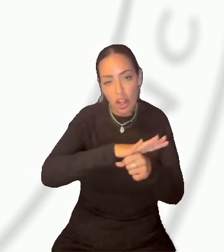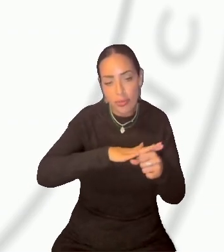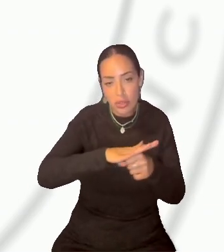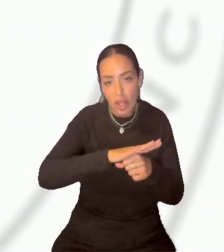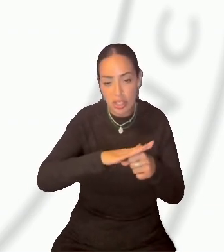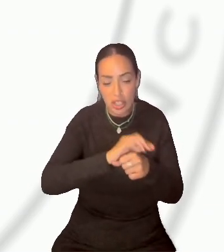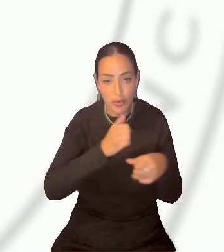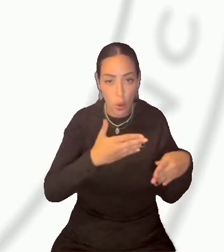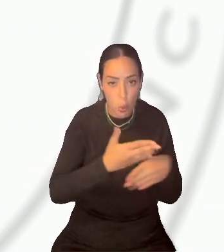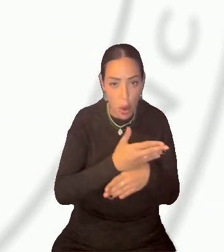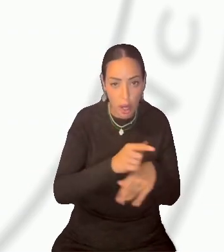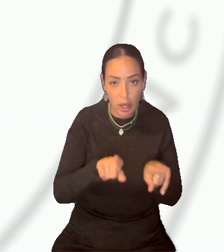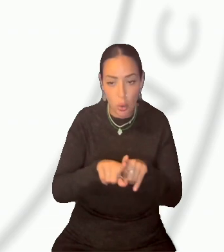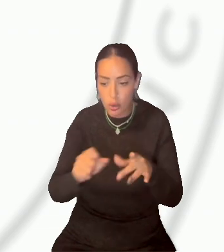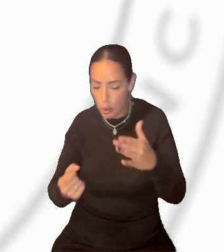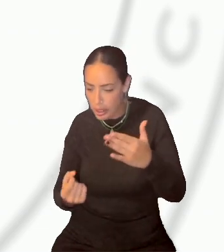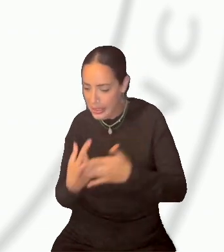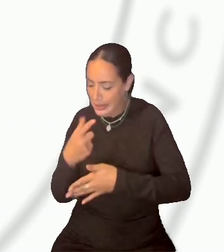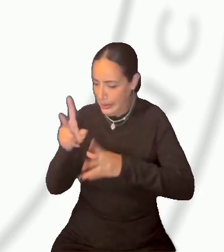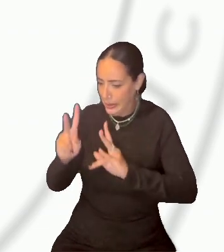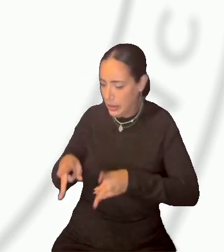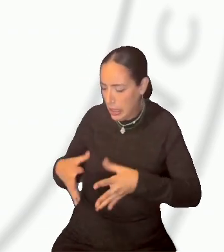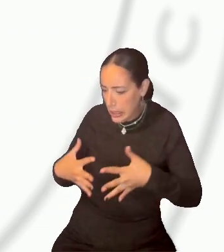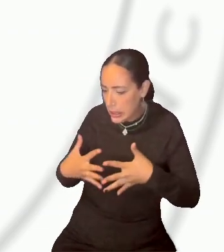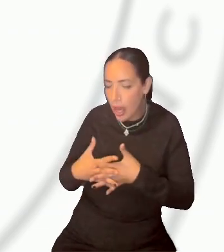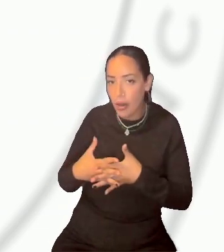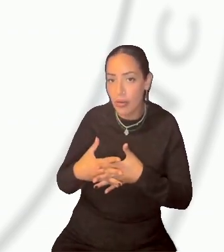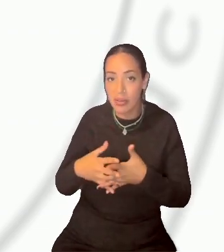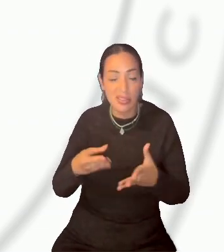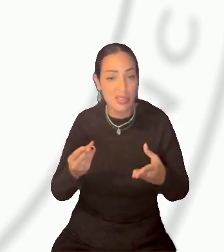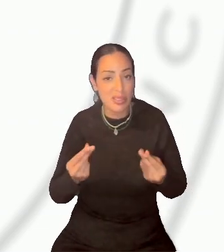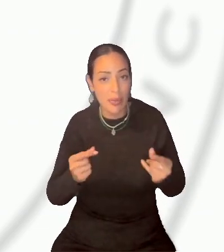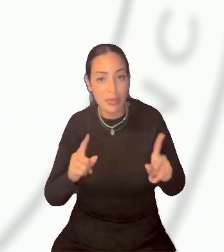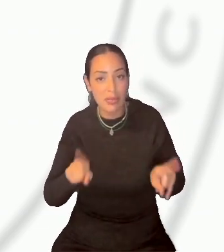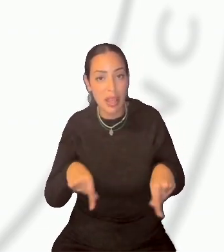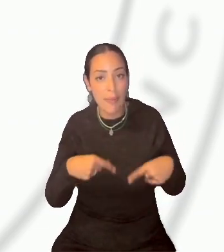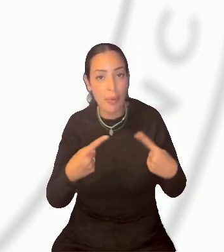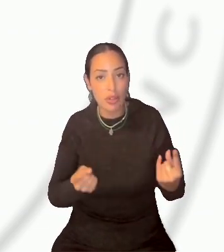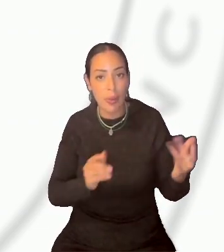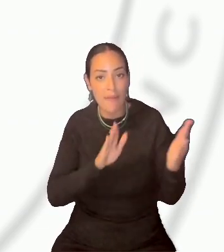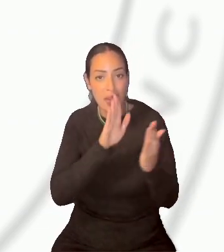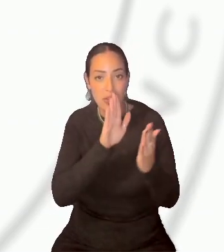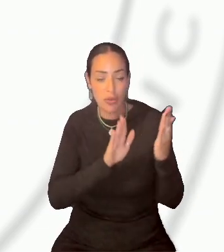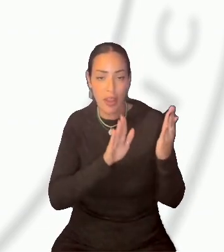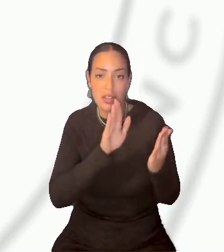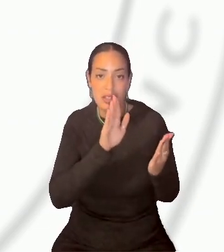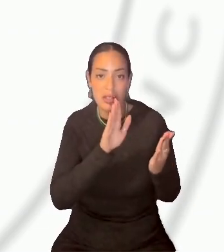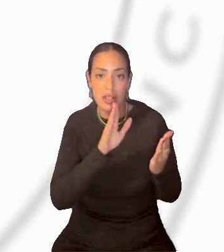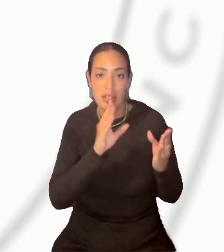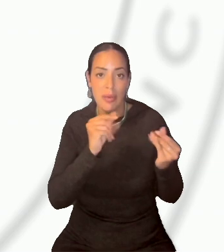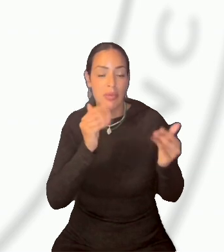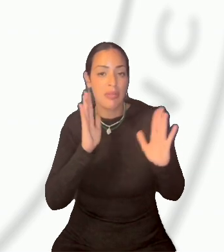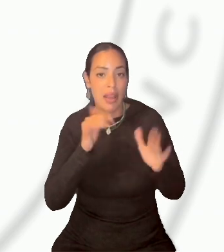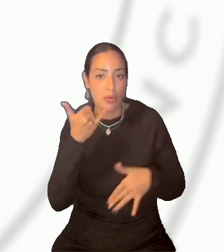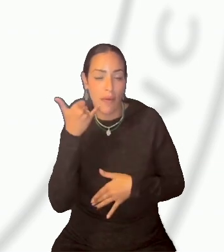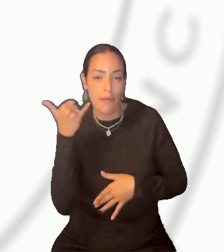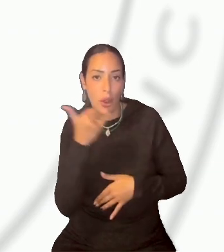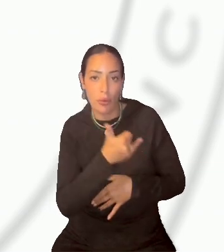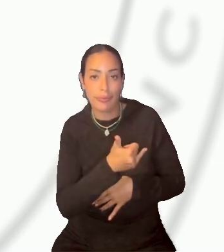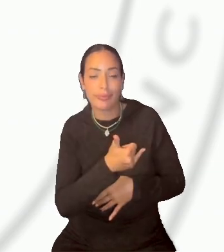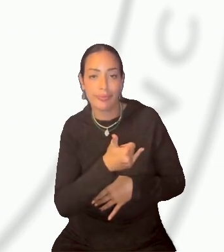incident. For example, there may be occasions when it's not possible to deliver a notification in person, and instead it will need to be done over the